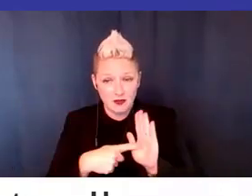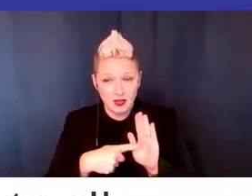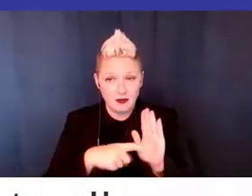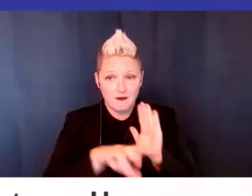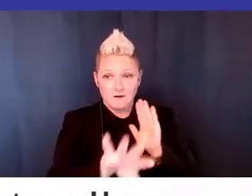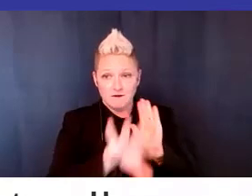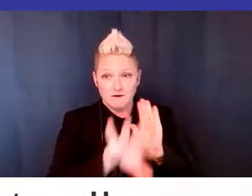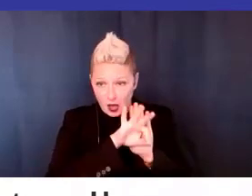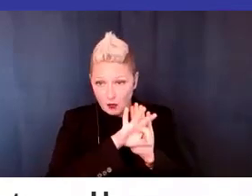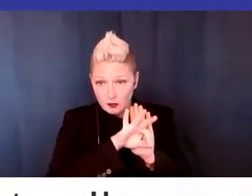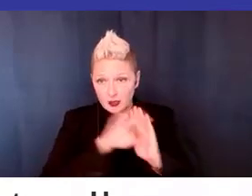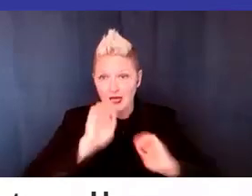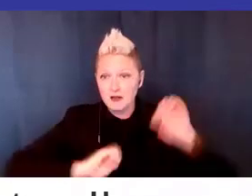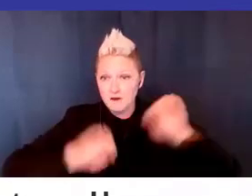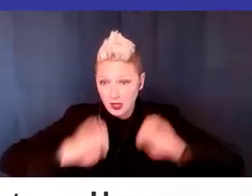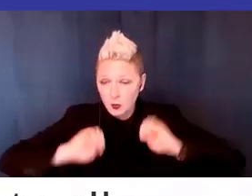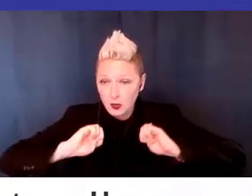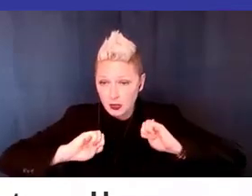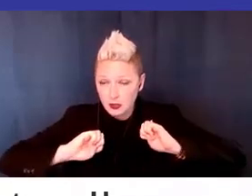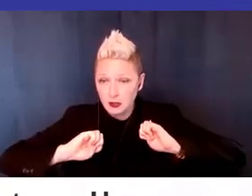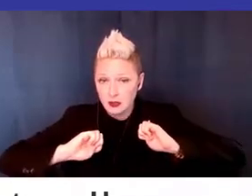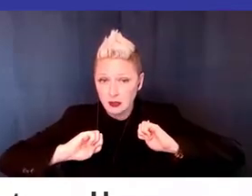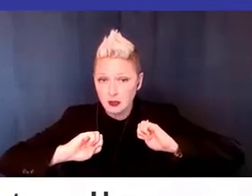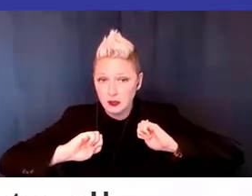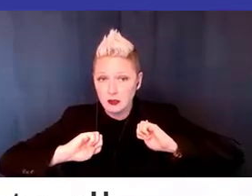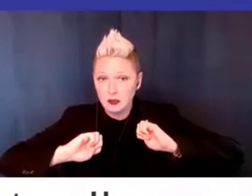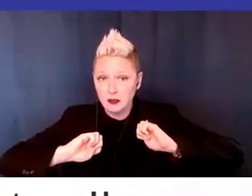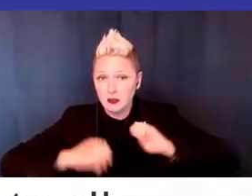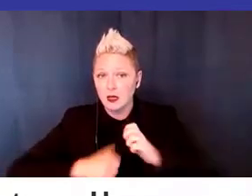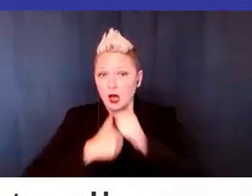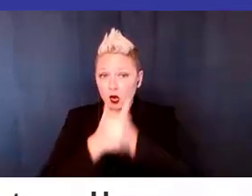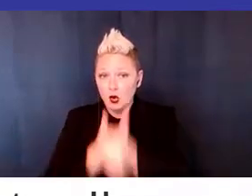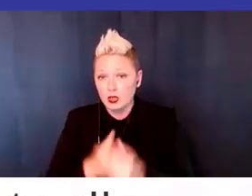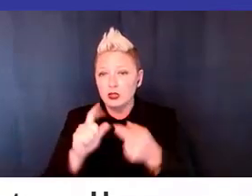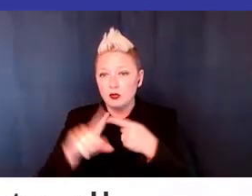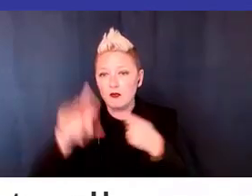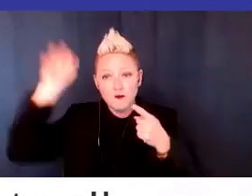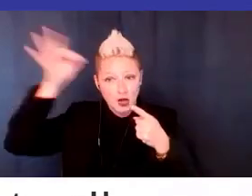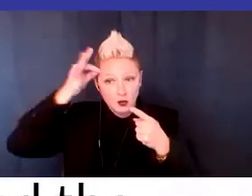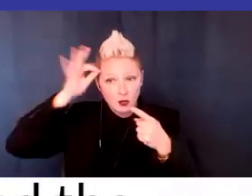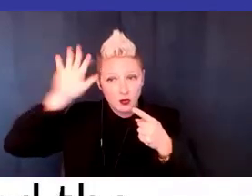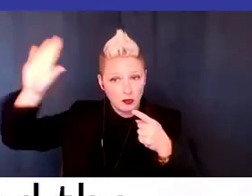and evaluated according to, in accordance with federal law.